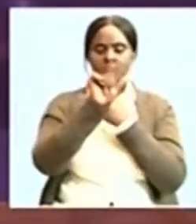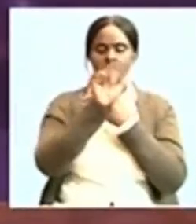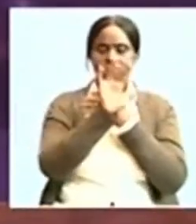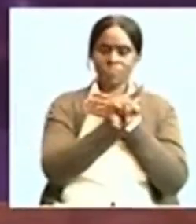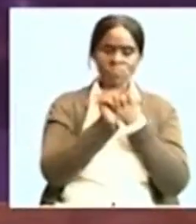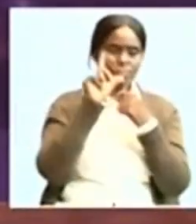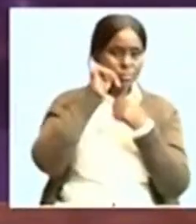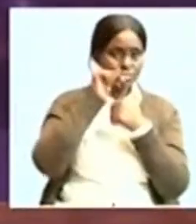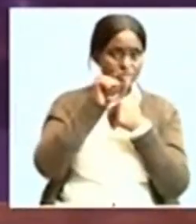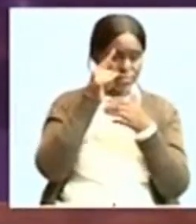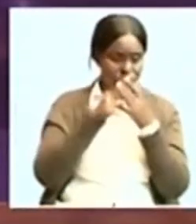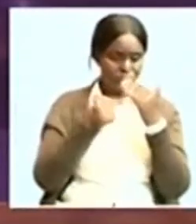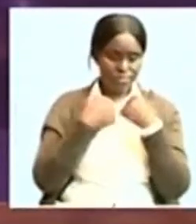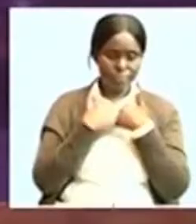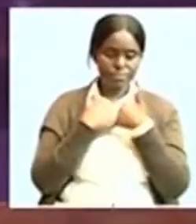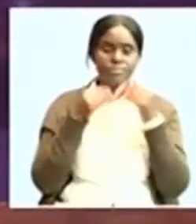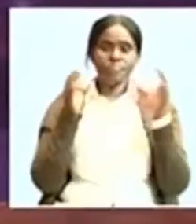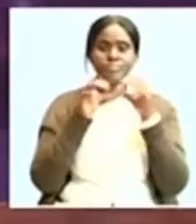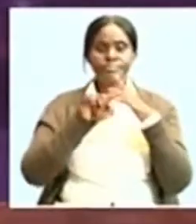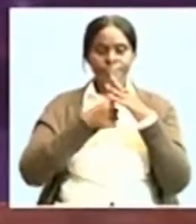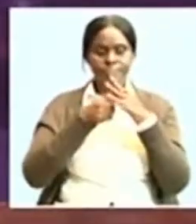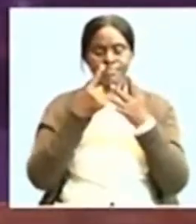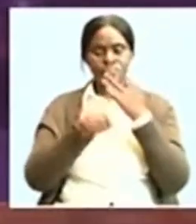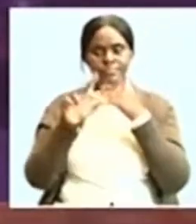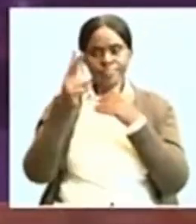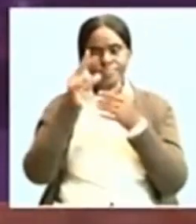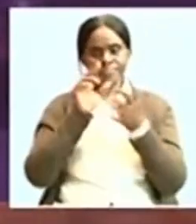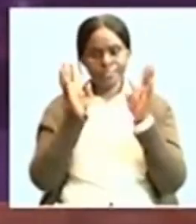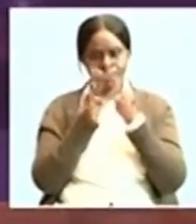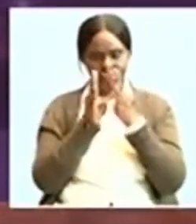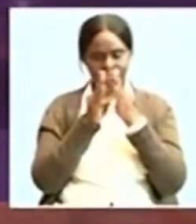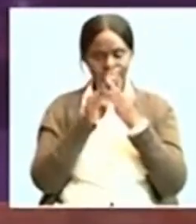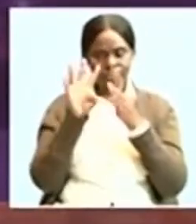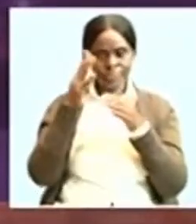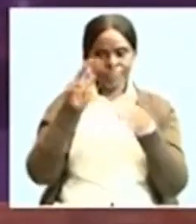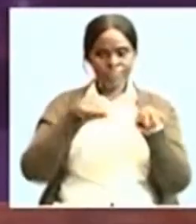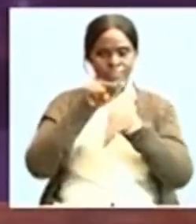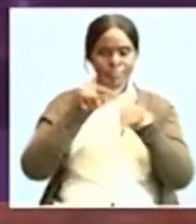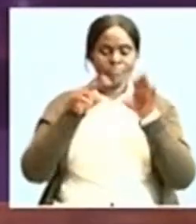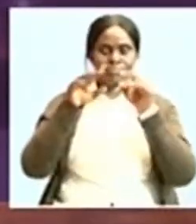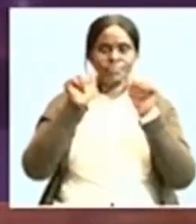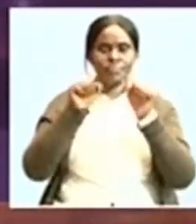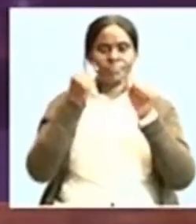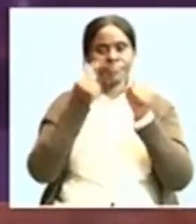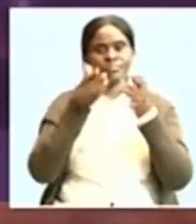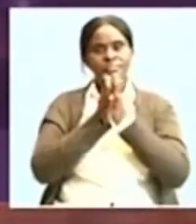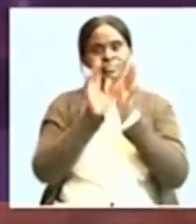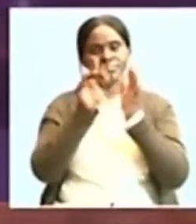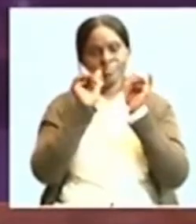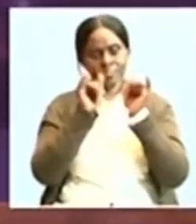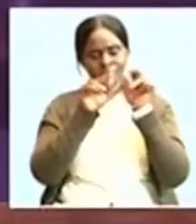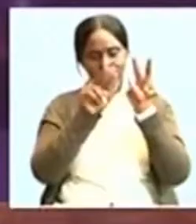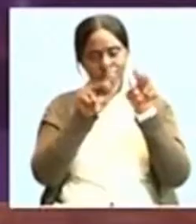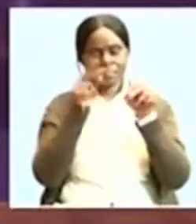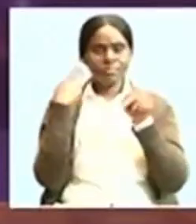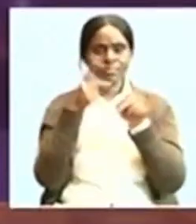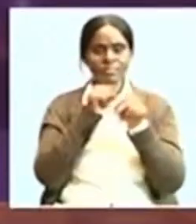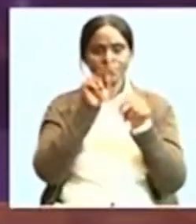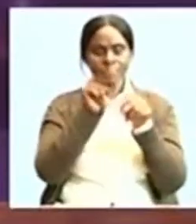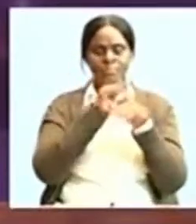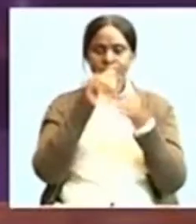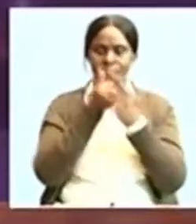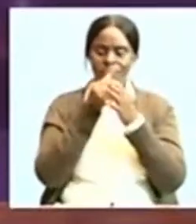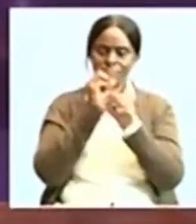2025. So tomorrow we have the commencements of the third meeting of the 4th National Assembly. We can only urge you to watch Parliament TV on